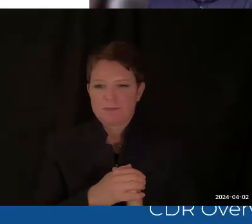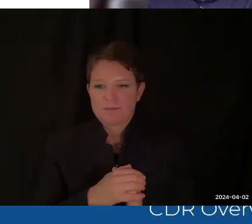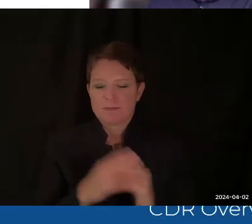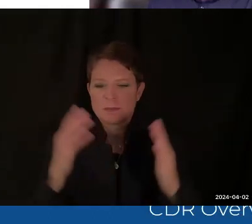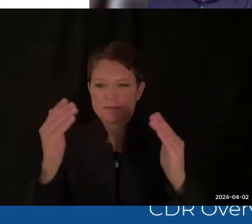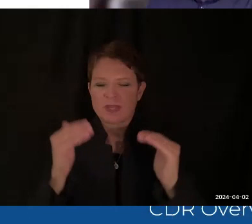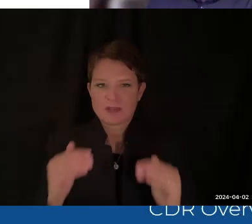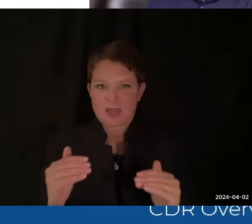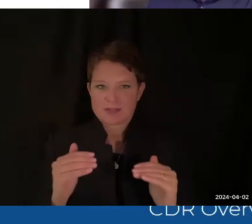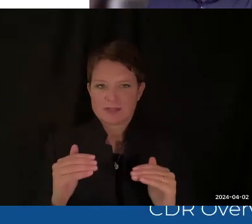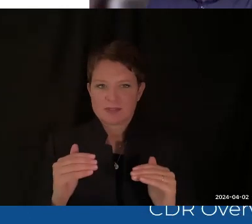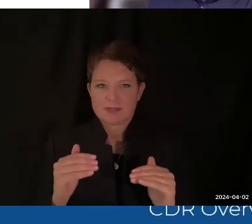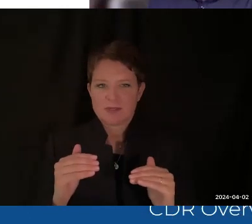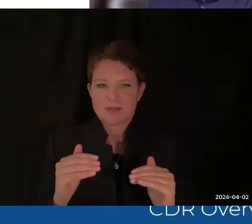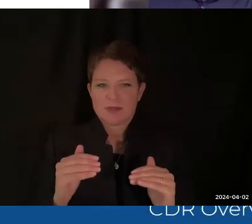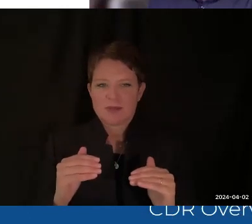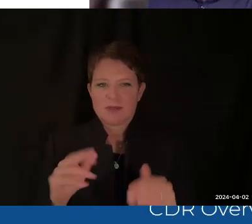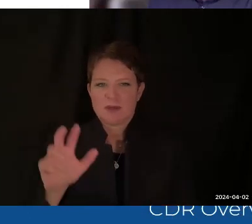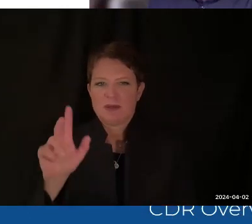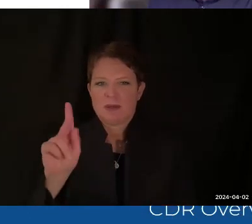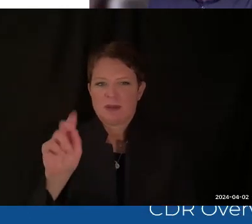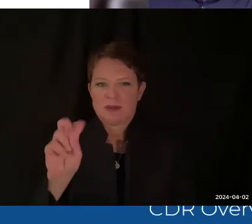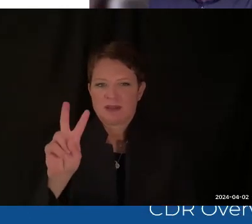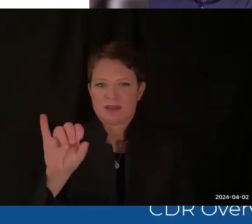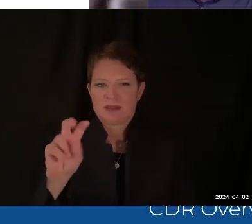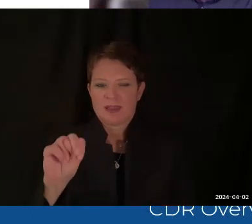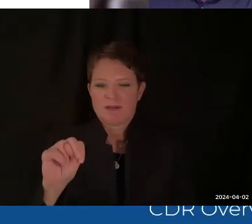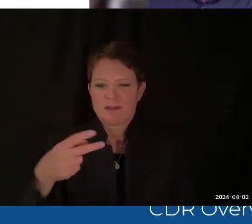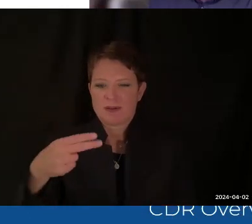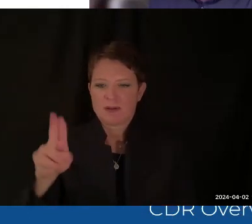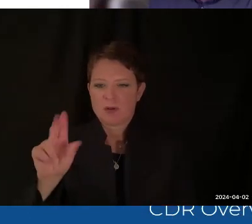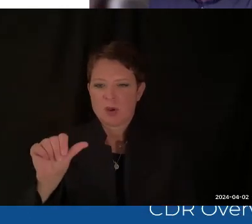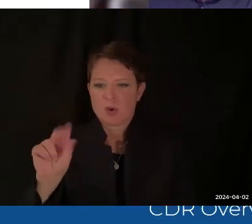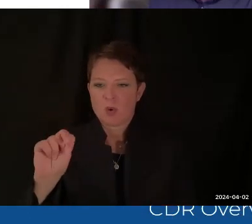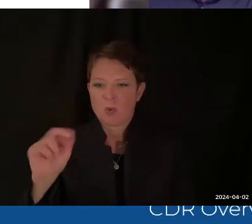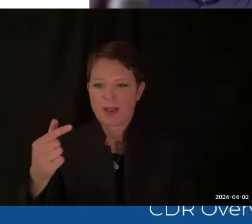Okay, next on our list is Kevin Huang.